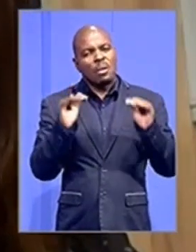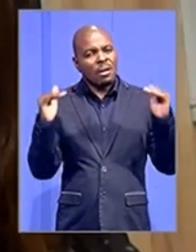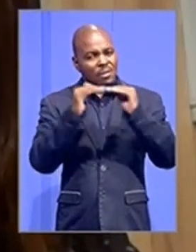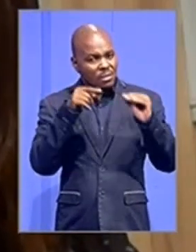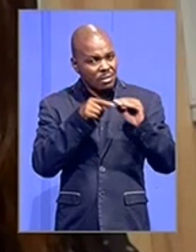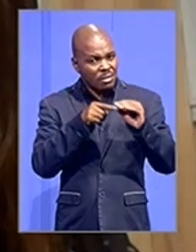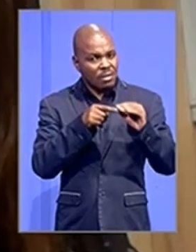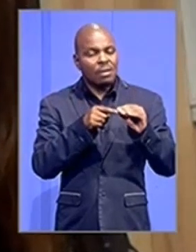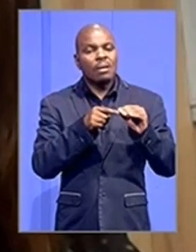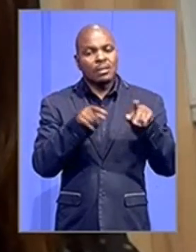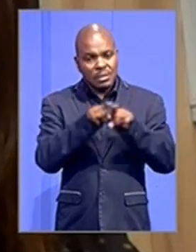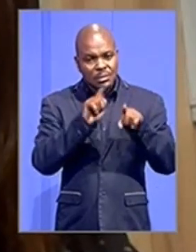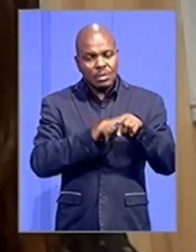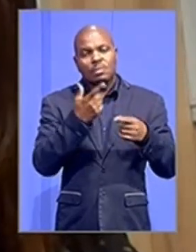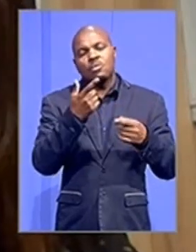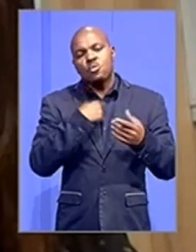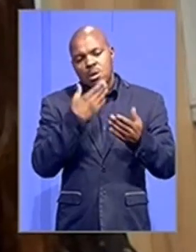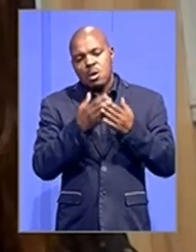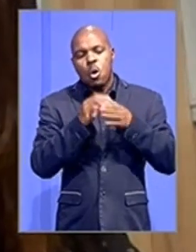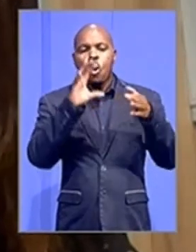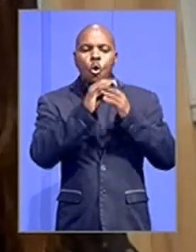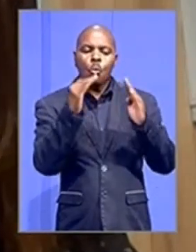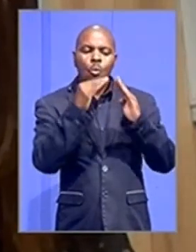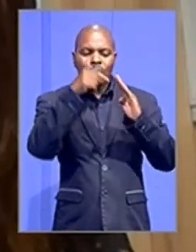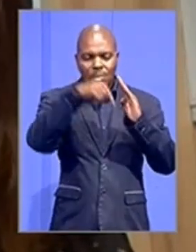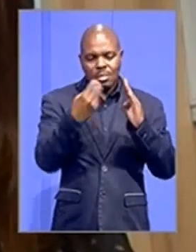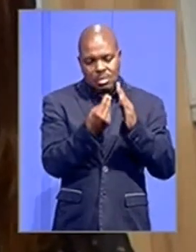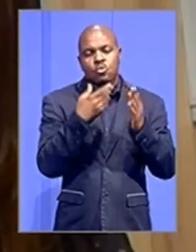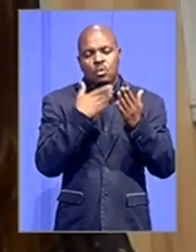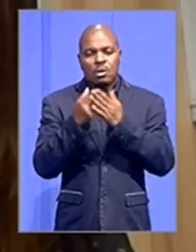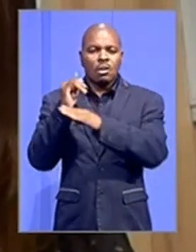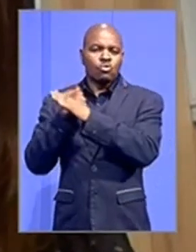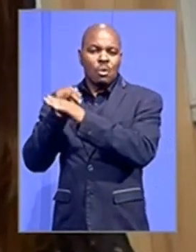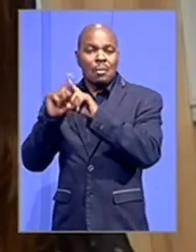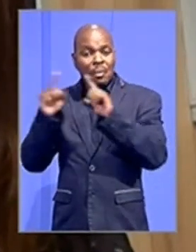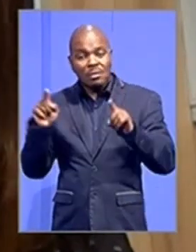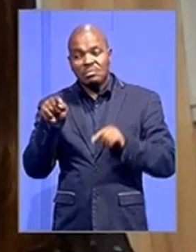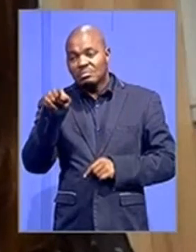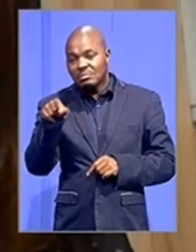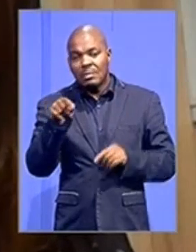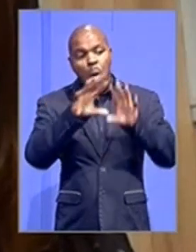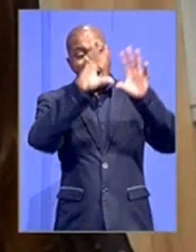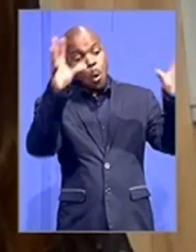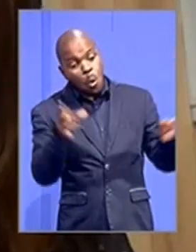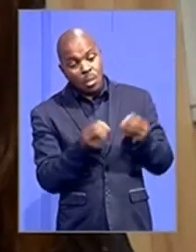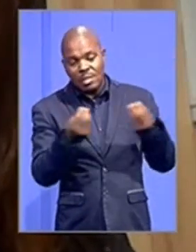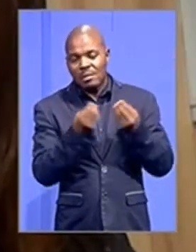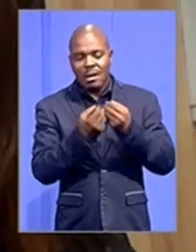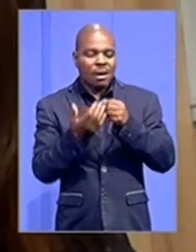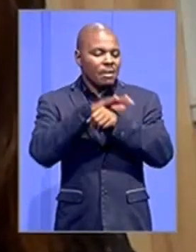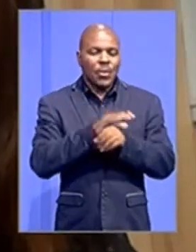yona home content mara o kry-a gore ga e cover-e dilo tse tsotlhe so